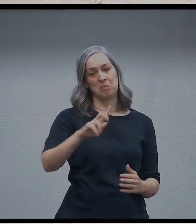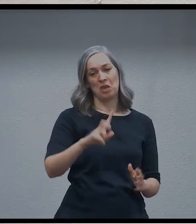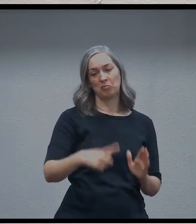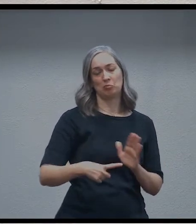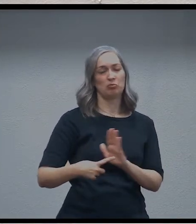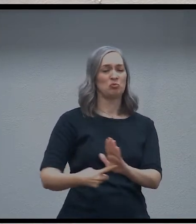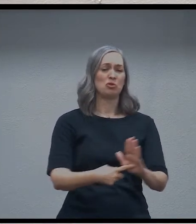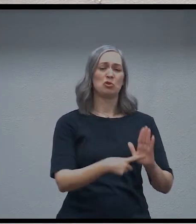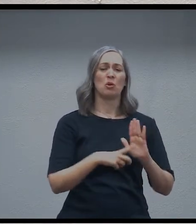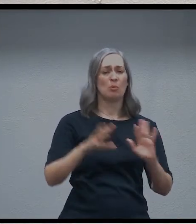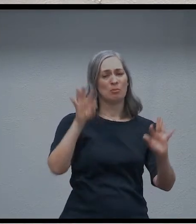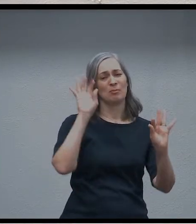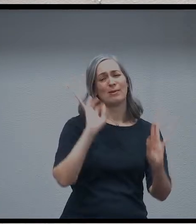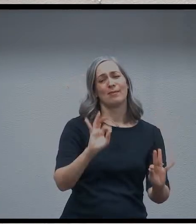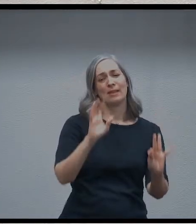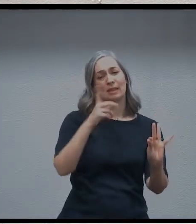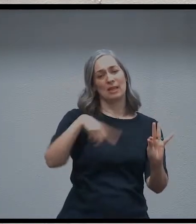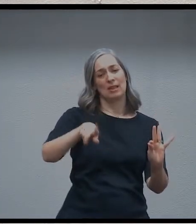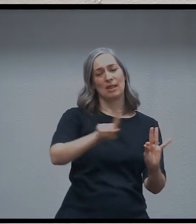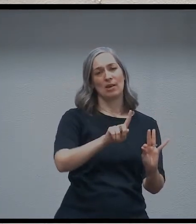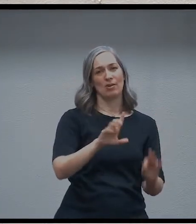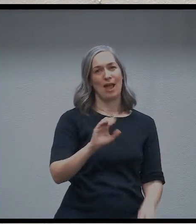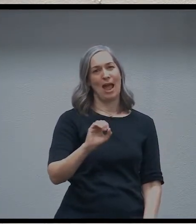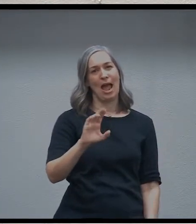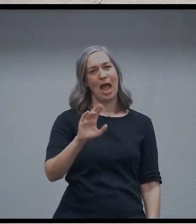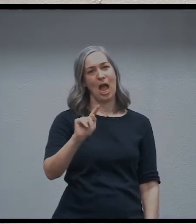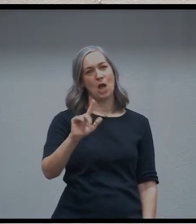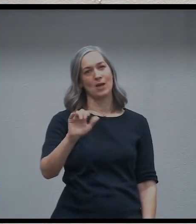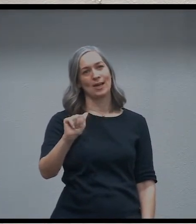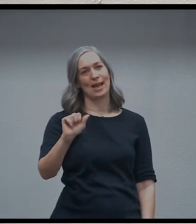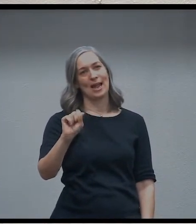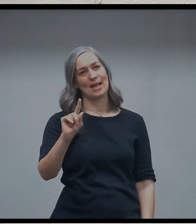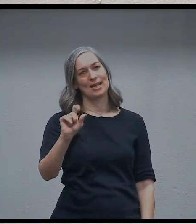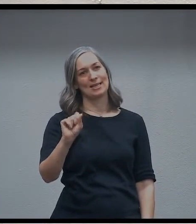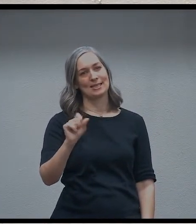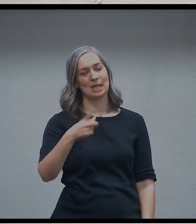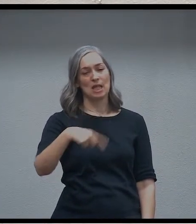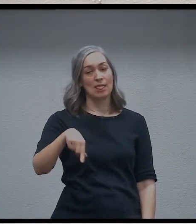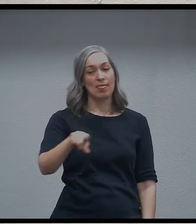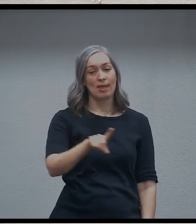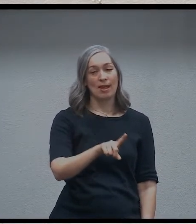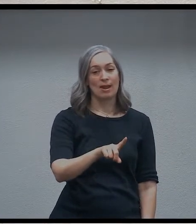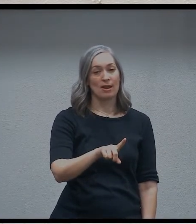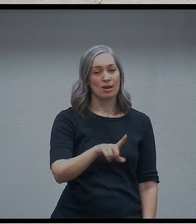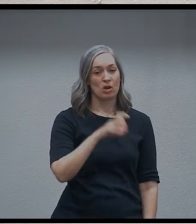Perfectly lived out through these kids. These kids are those outcasts. These kids are the ones that